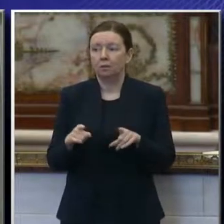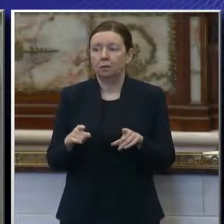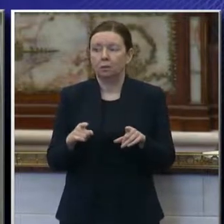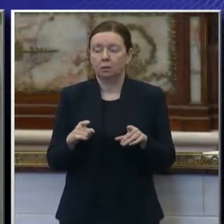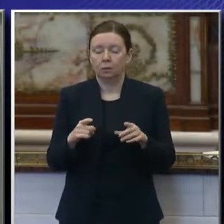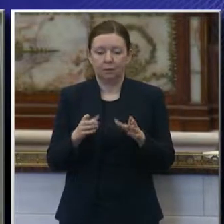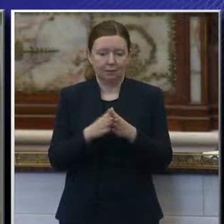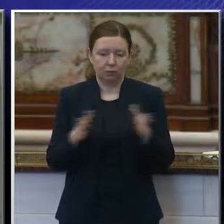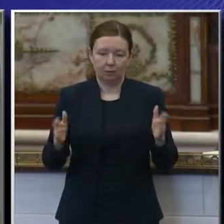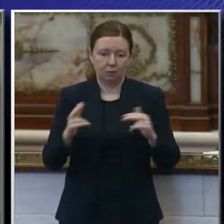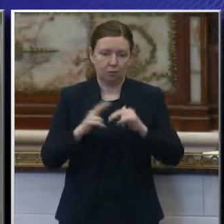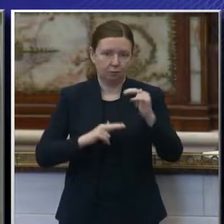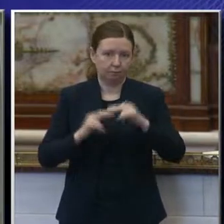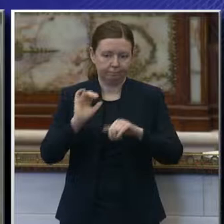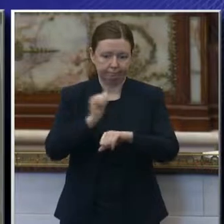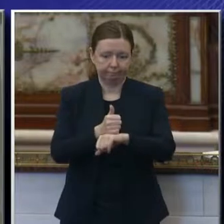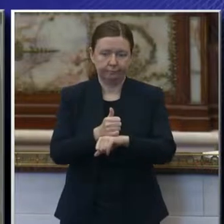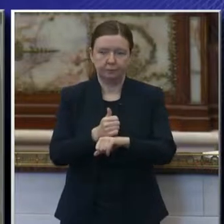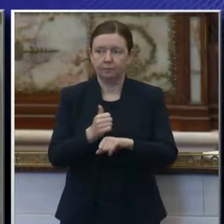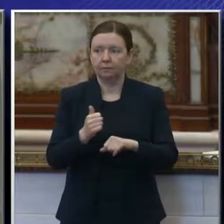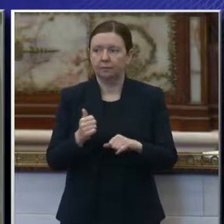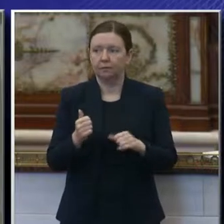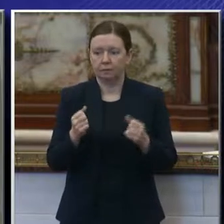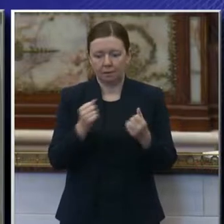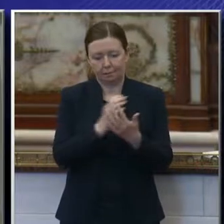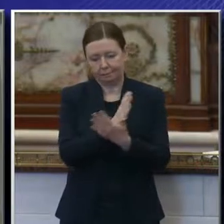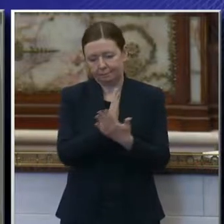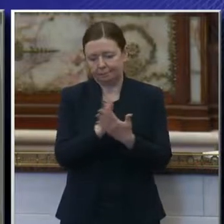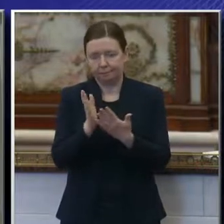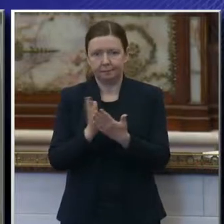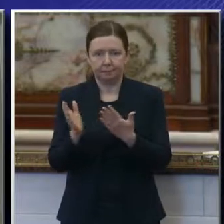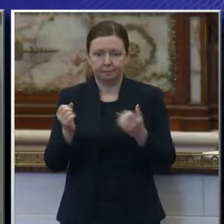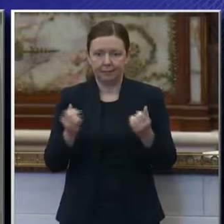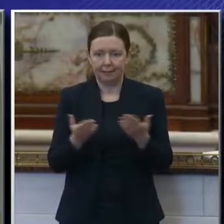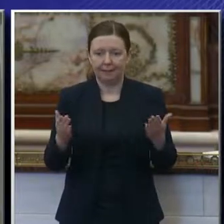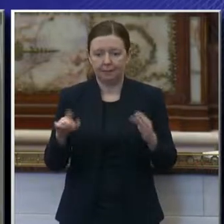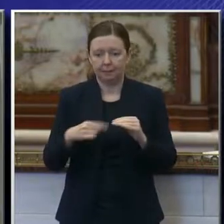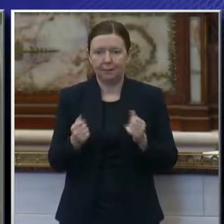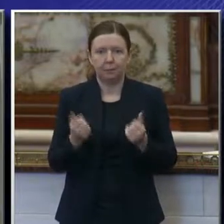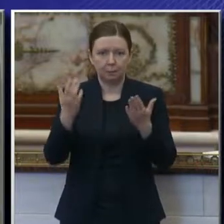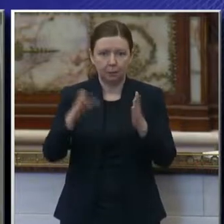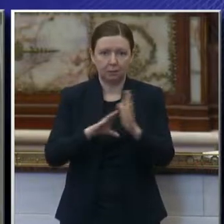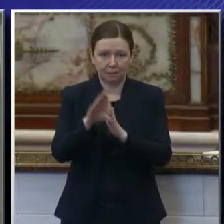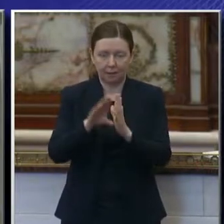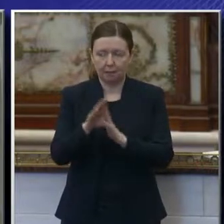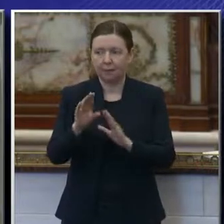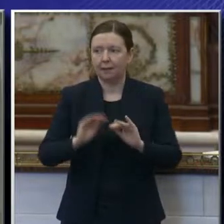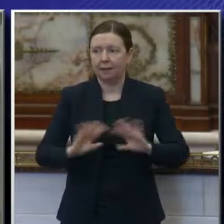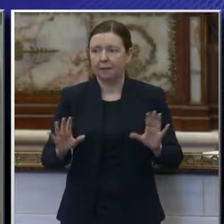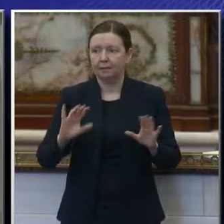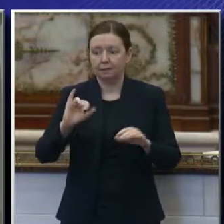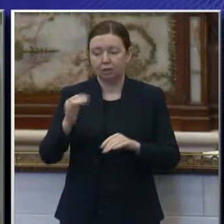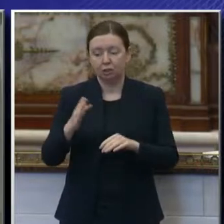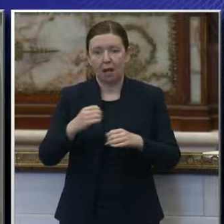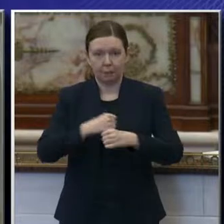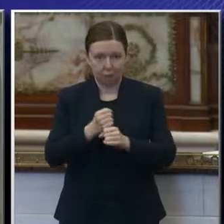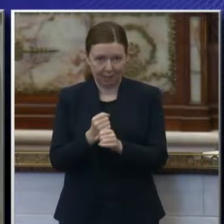construct of the multifaceted aspects of the proposed development, and obviously the job